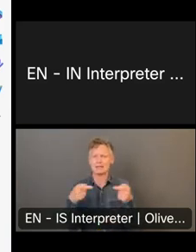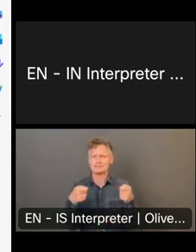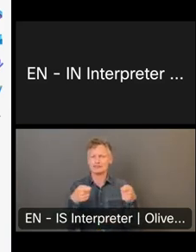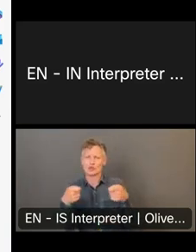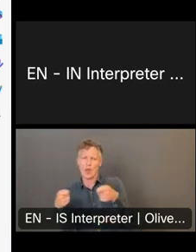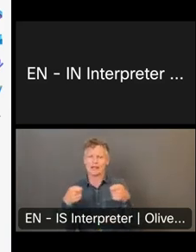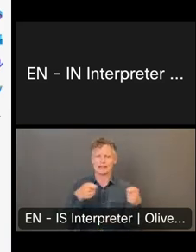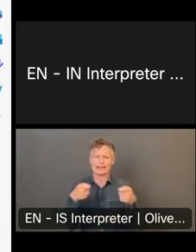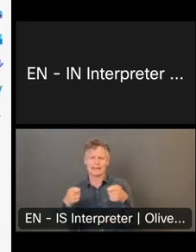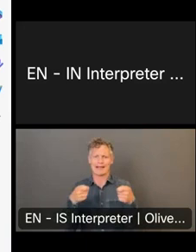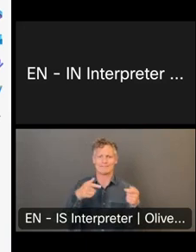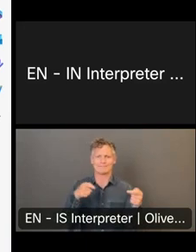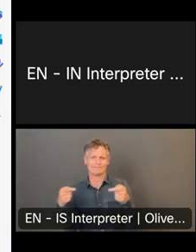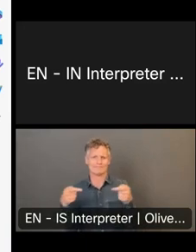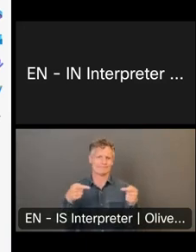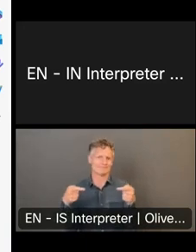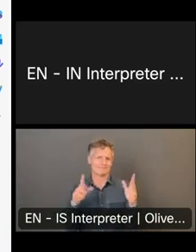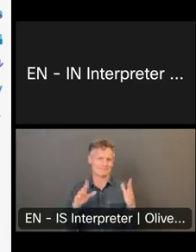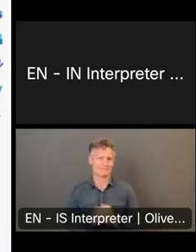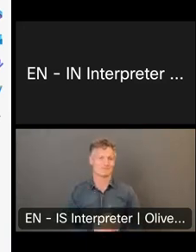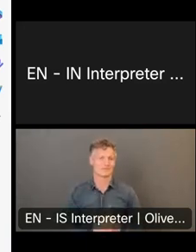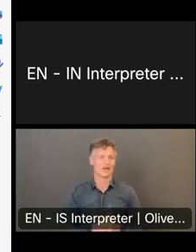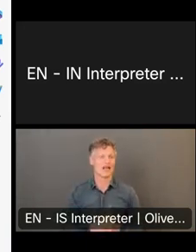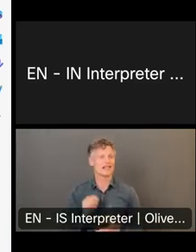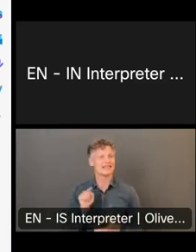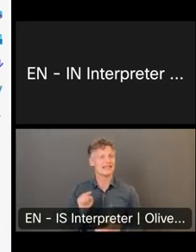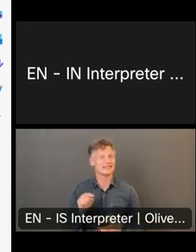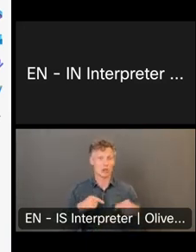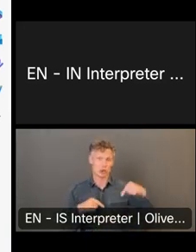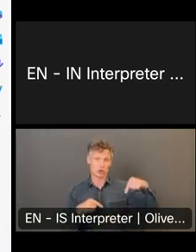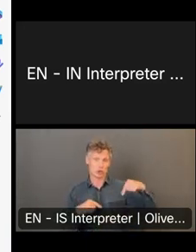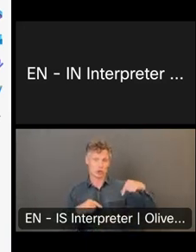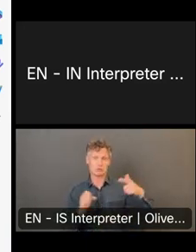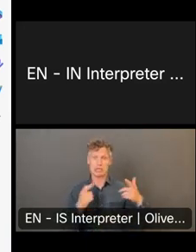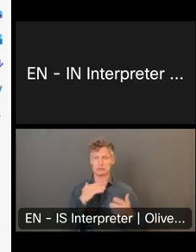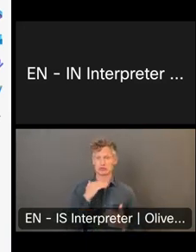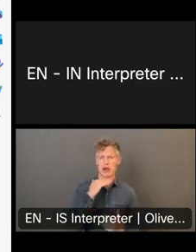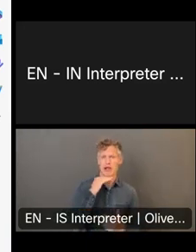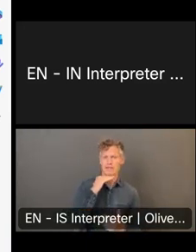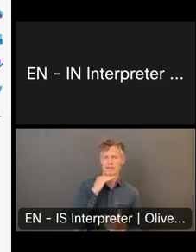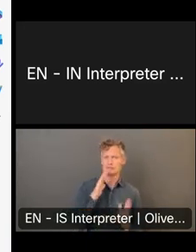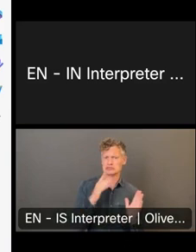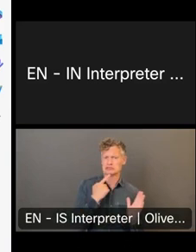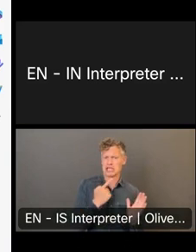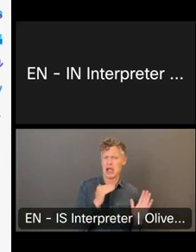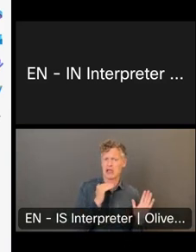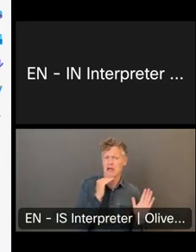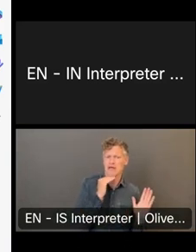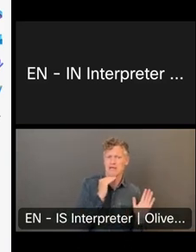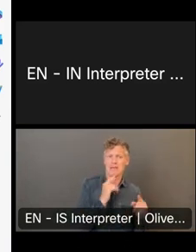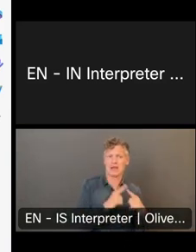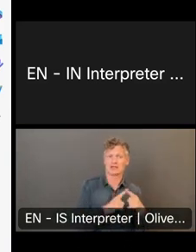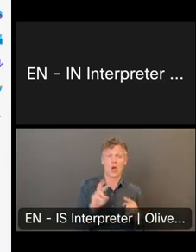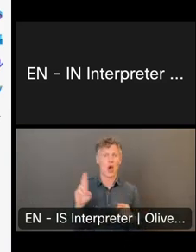the Q principle of sufficiency, essentially say enough, and the R principle of maximization,